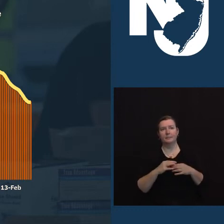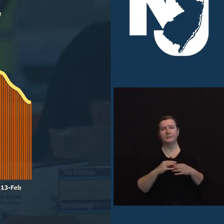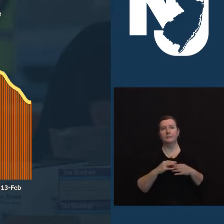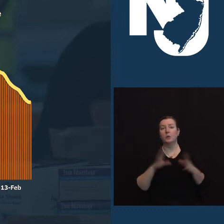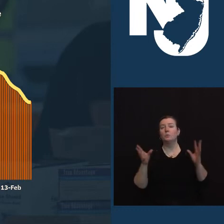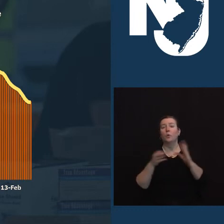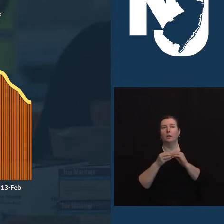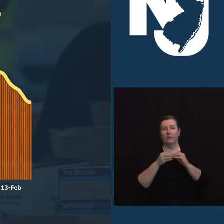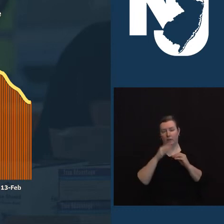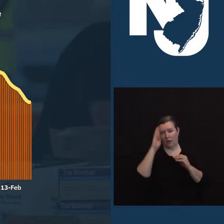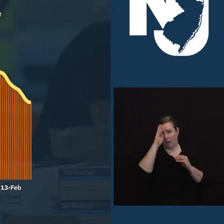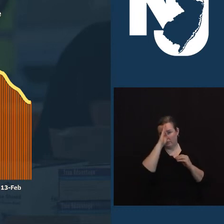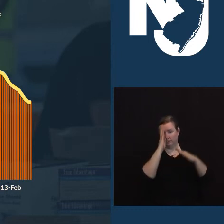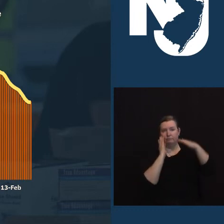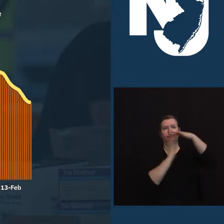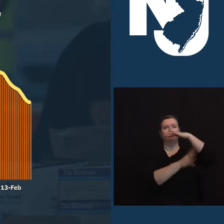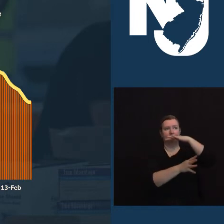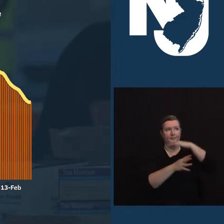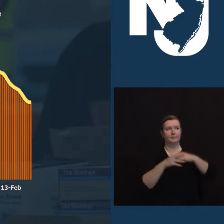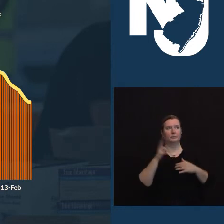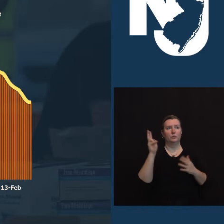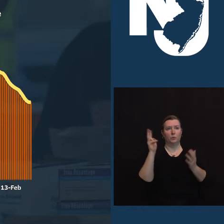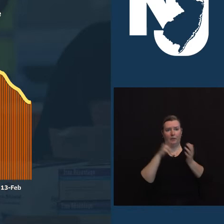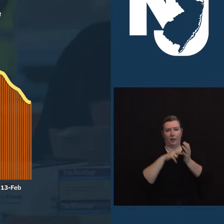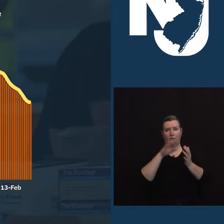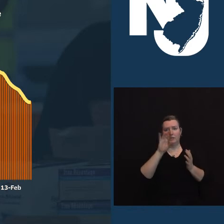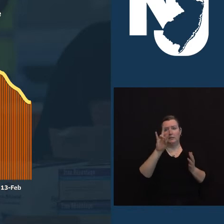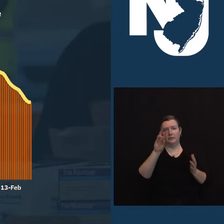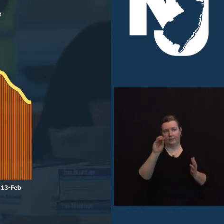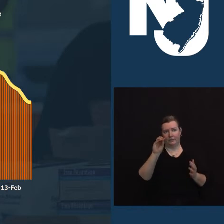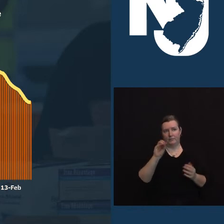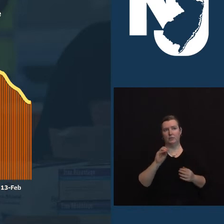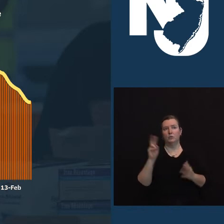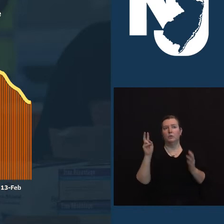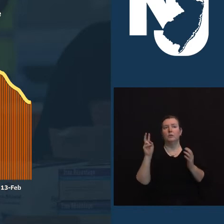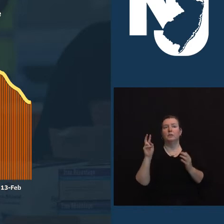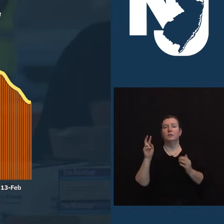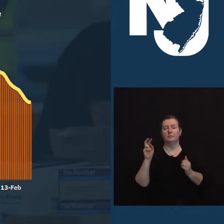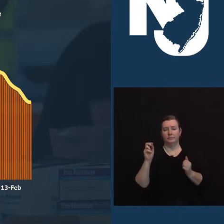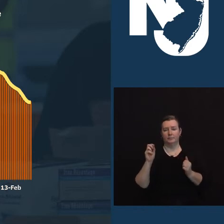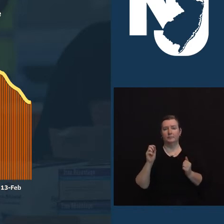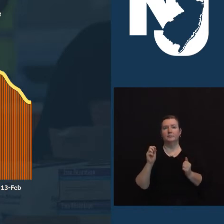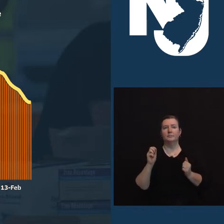patient census was 2,070. That breaks down into 1,908 known